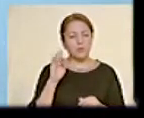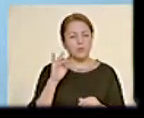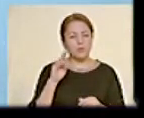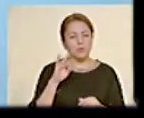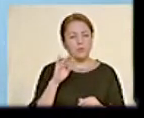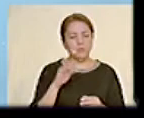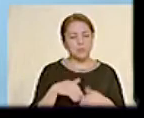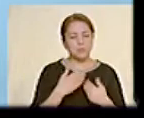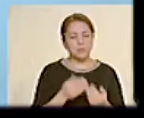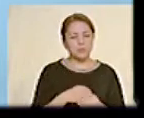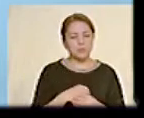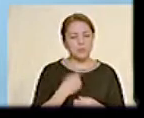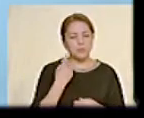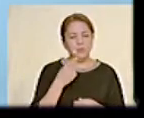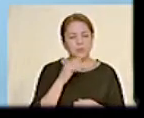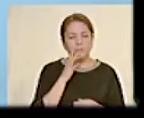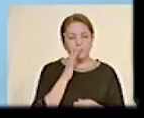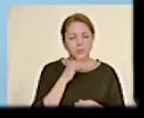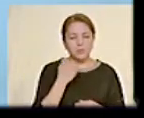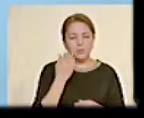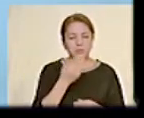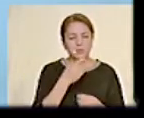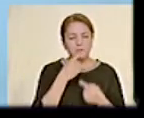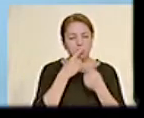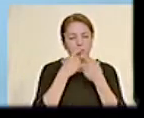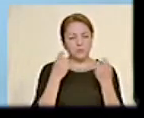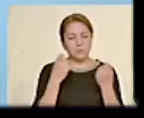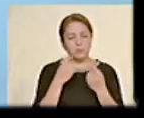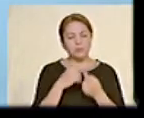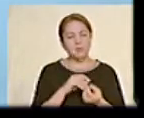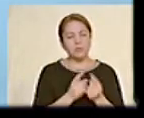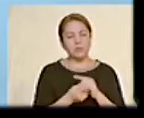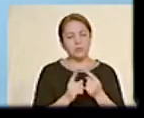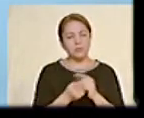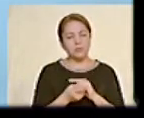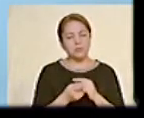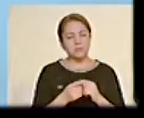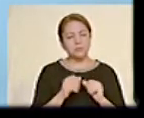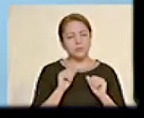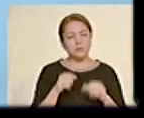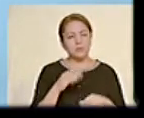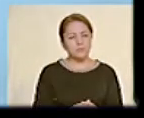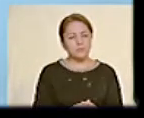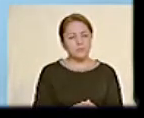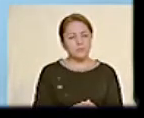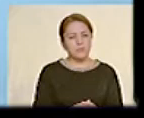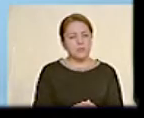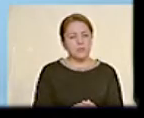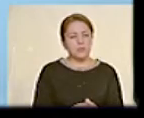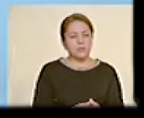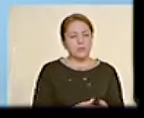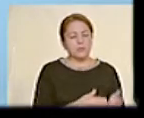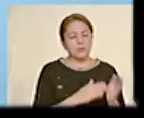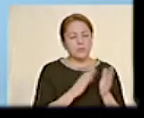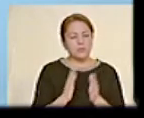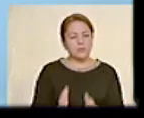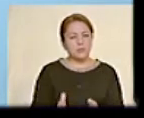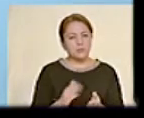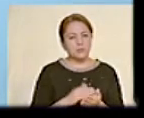Real vaqt mobaynida siz axborotlarni almashib borishingiz mumkin bo'ladi. Keyingi xizmatimiz